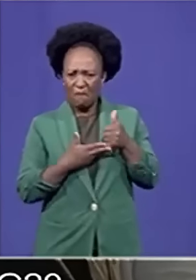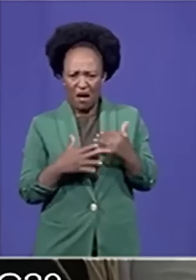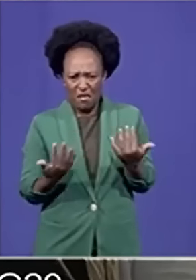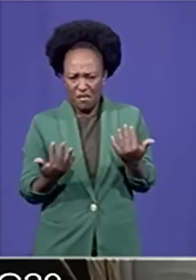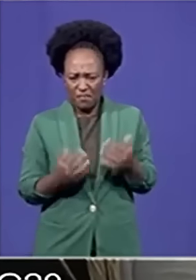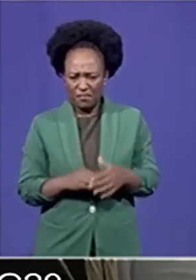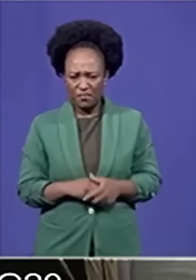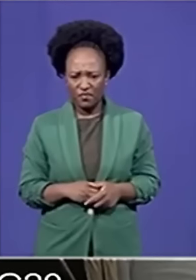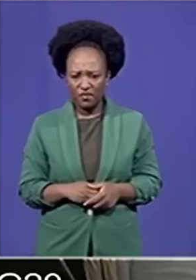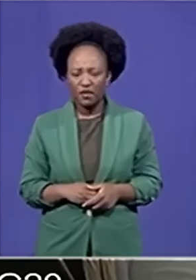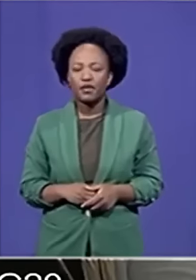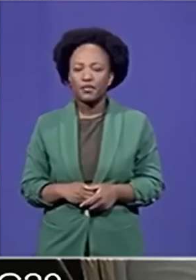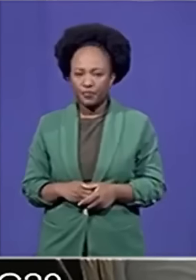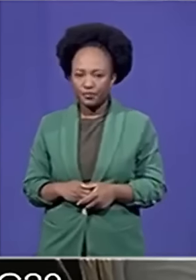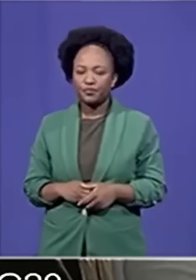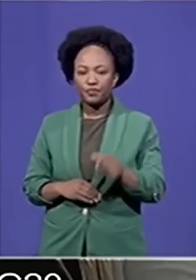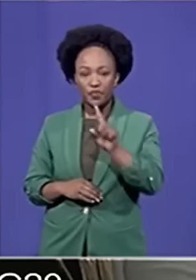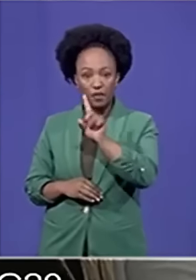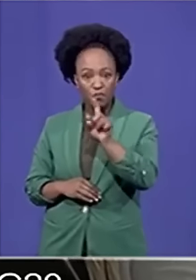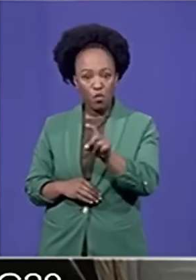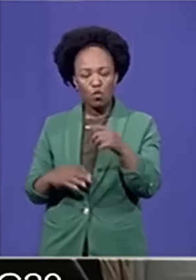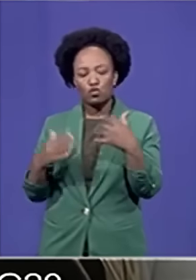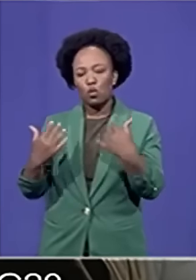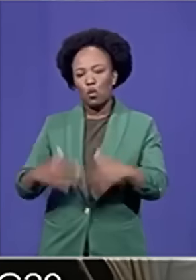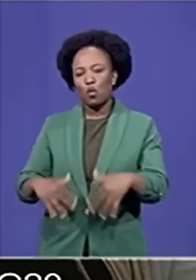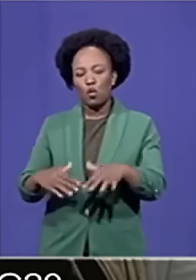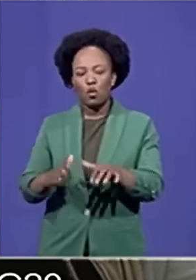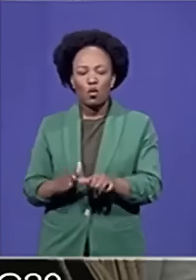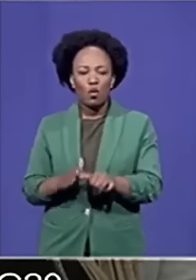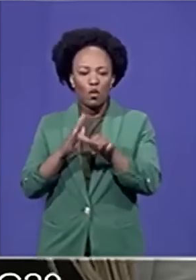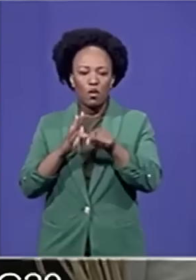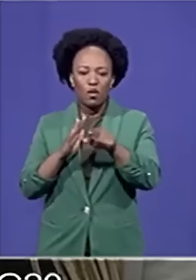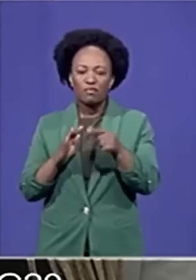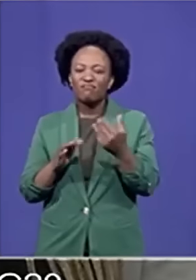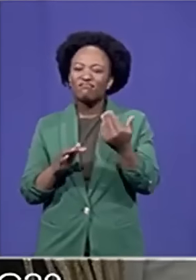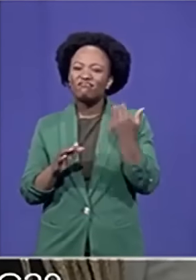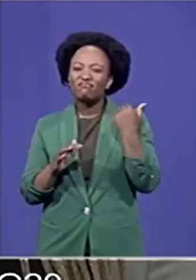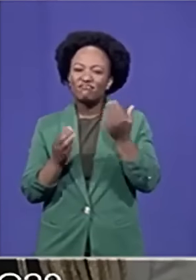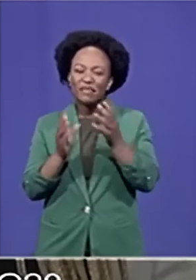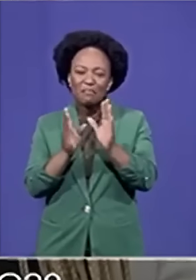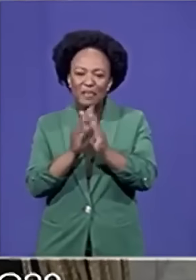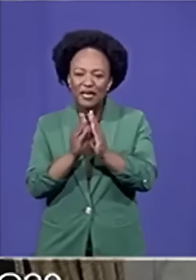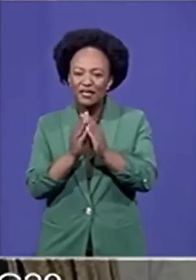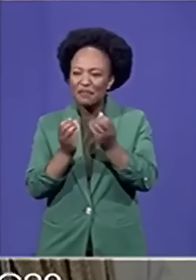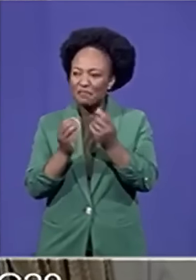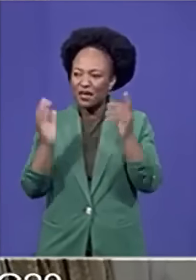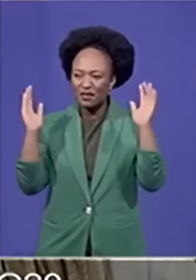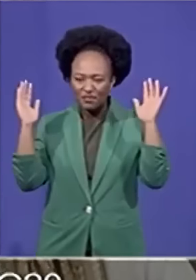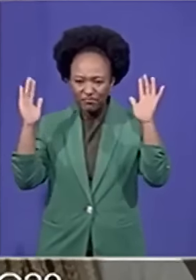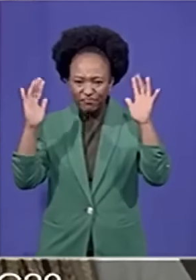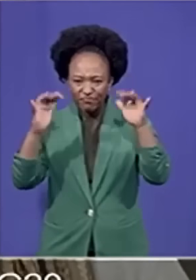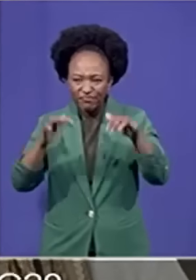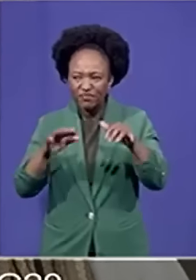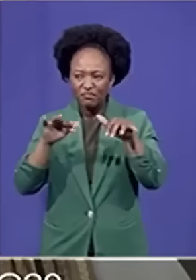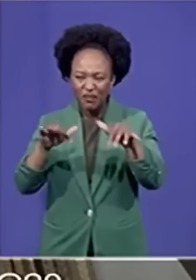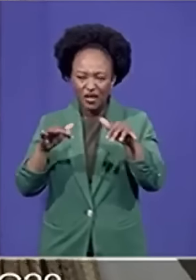dife ke putso e bohlokwa e hobaneng hle gale re tshwara diphutheho tse kgolo tsena na batho ba tla